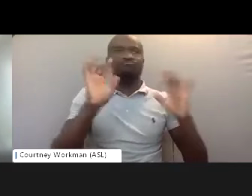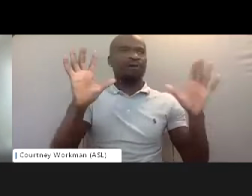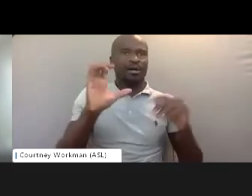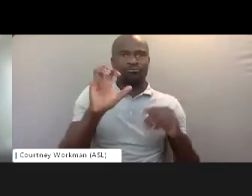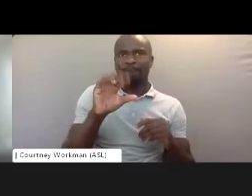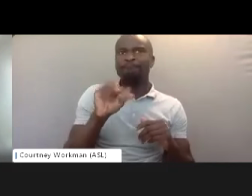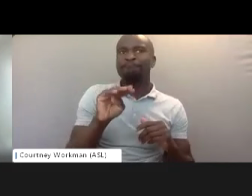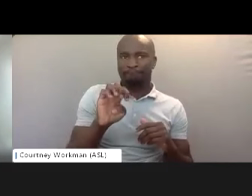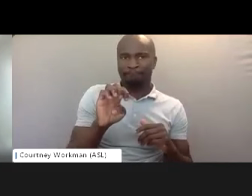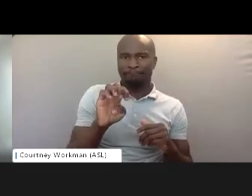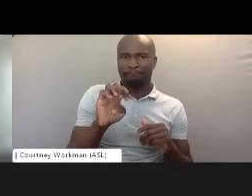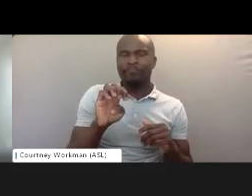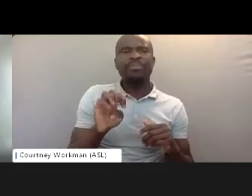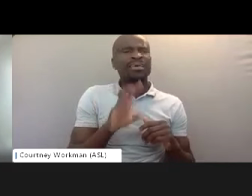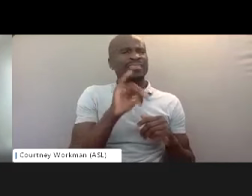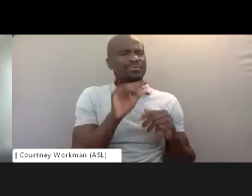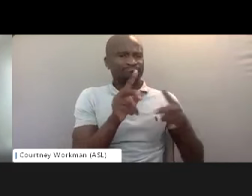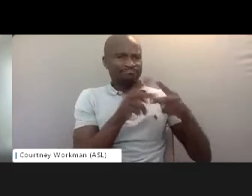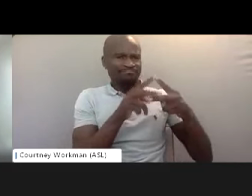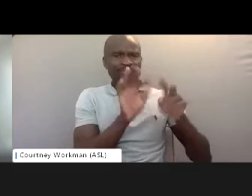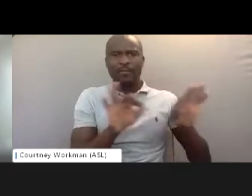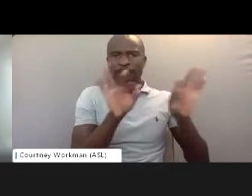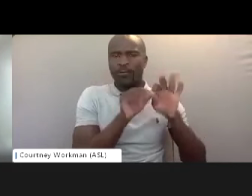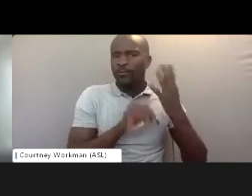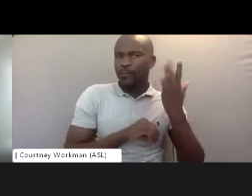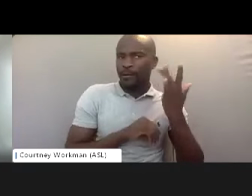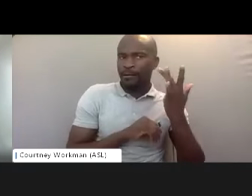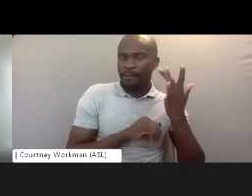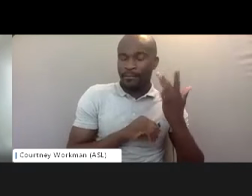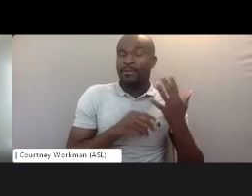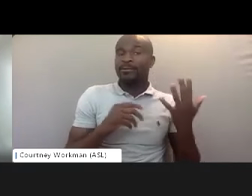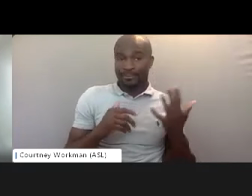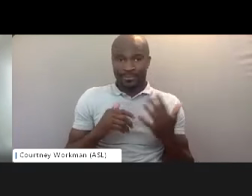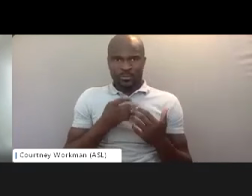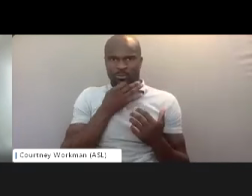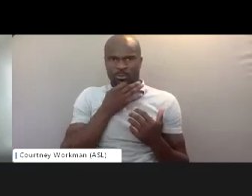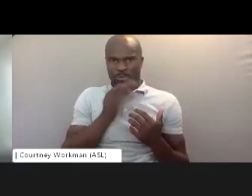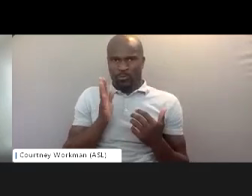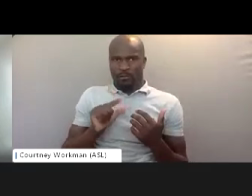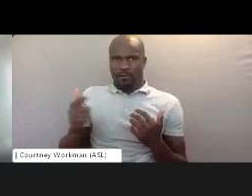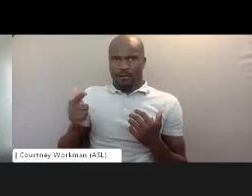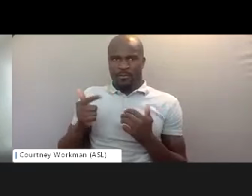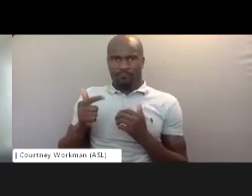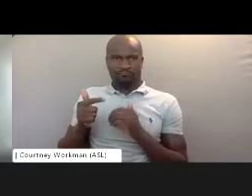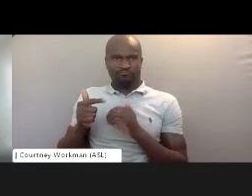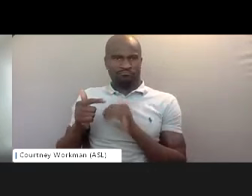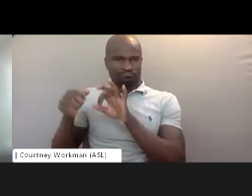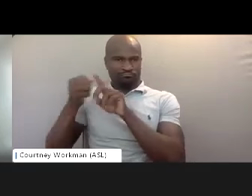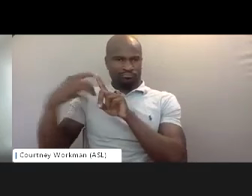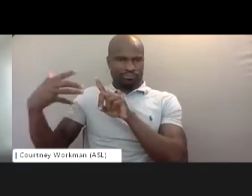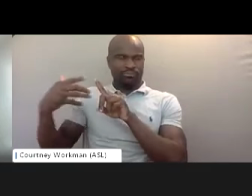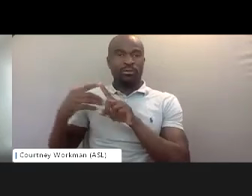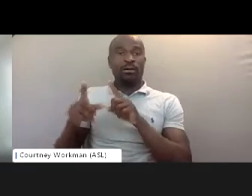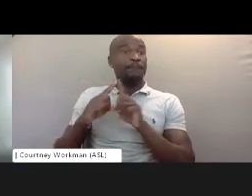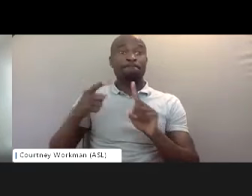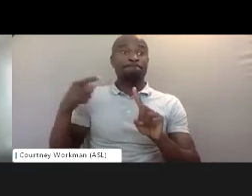account because, as my colleagues will talk about in a few minutes, really, when we talk about mental health and